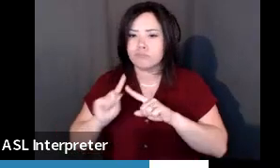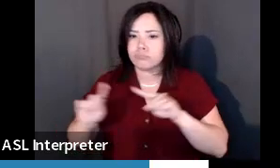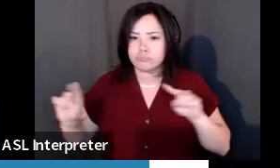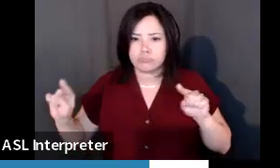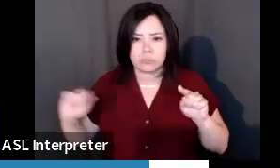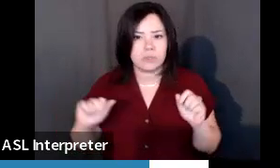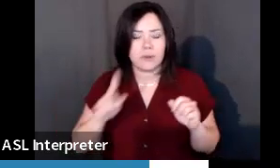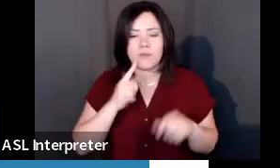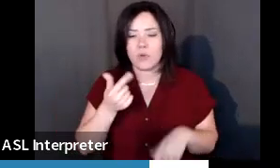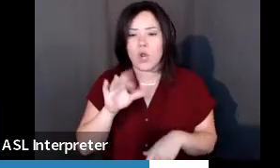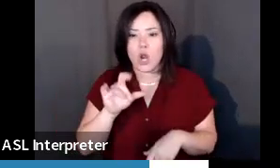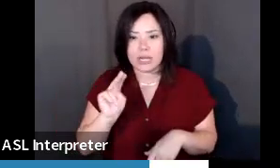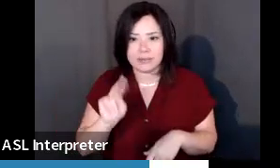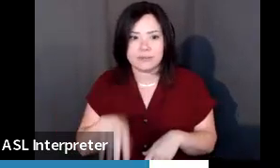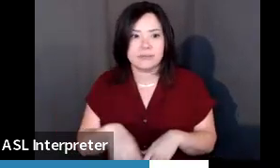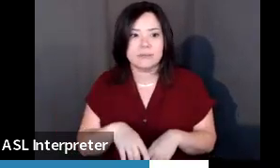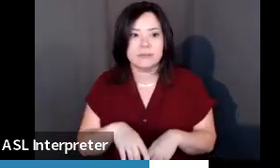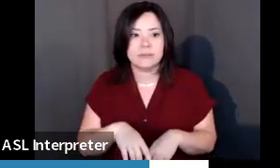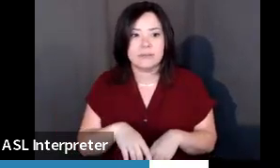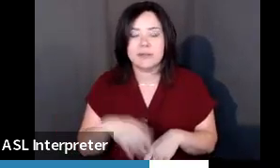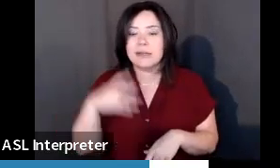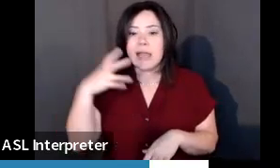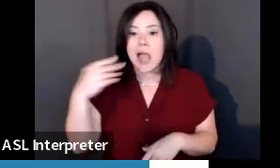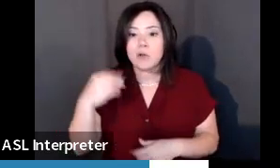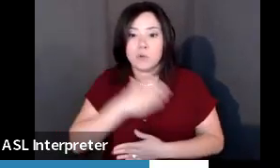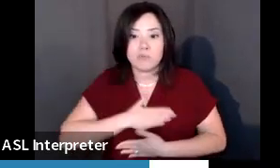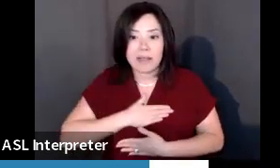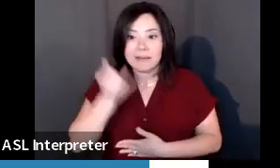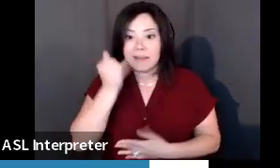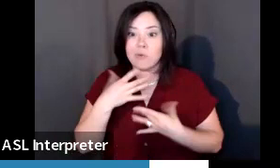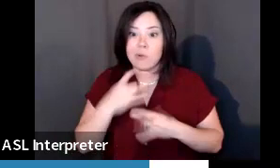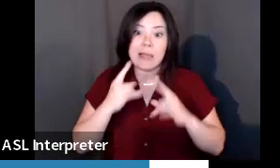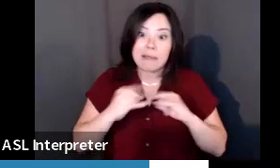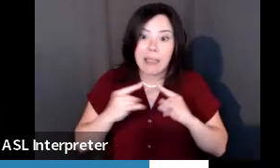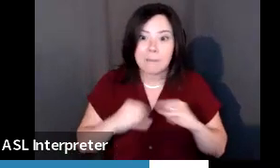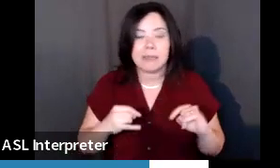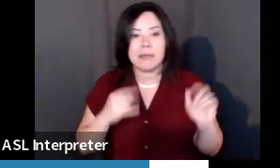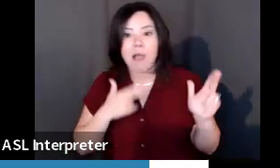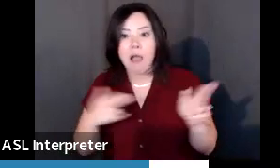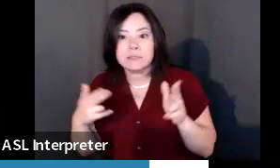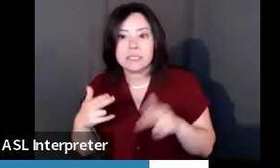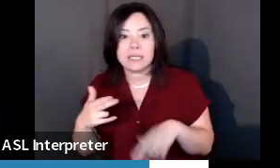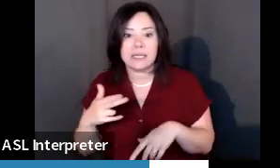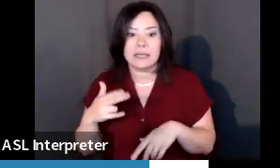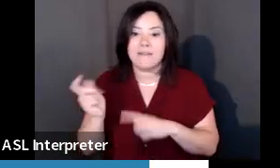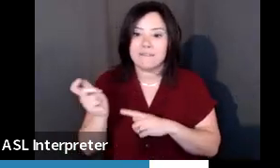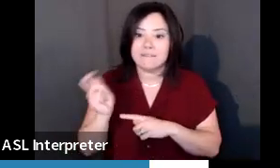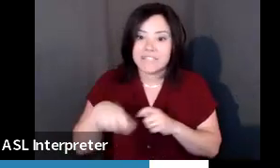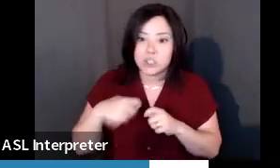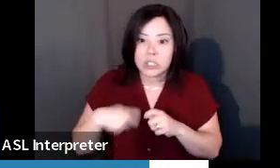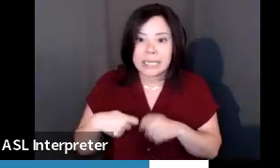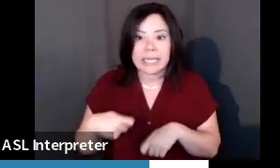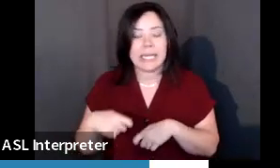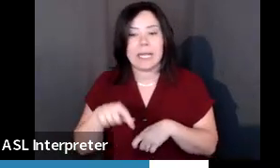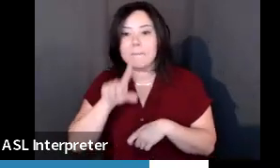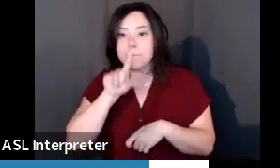for gardening. And then outdoor rec, if you like camping, hunting, fishing, birding,